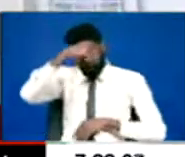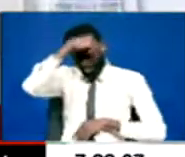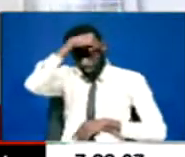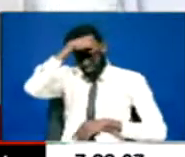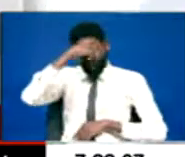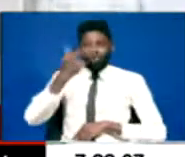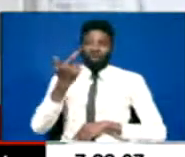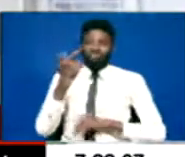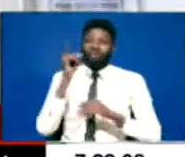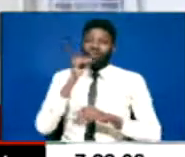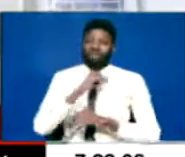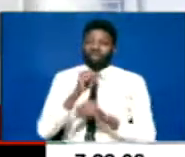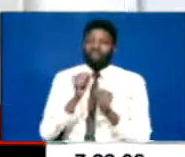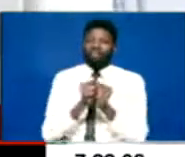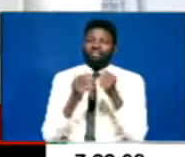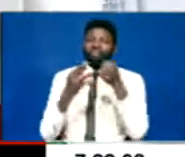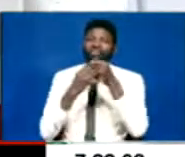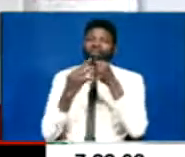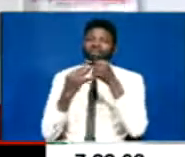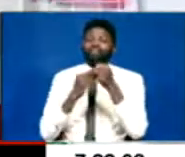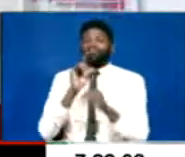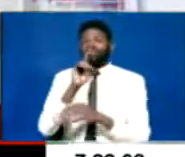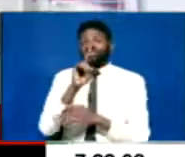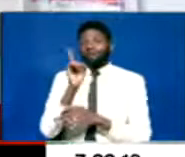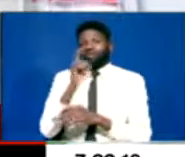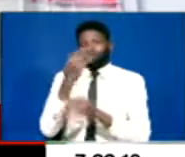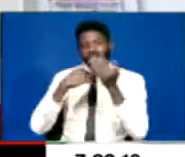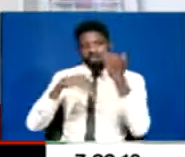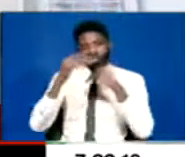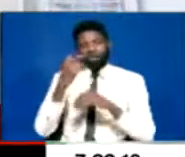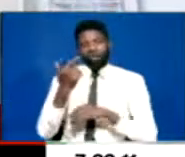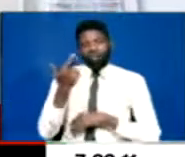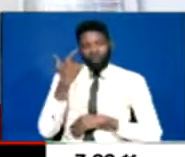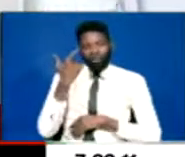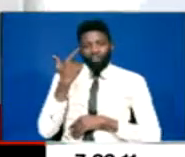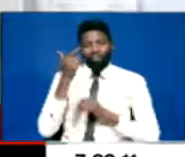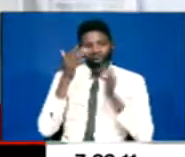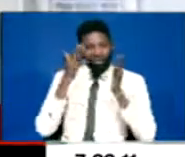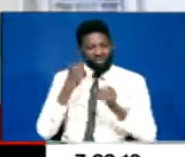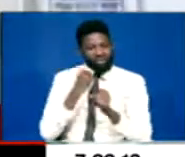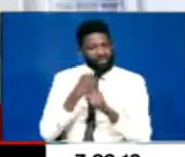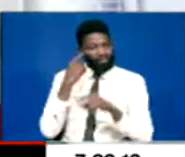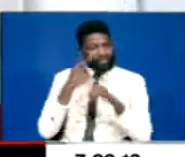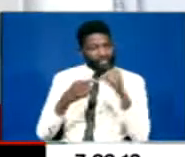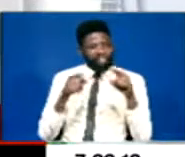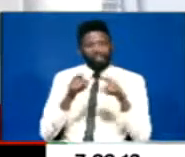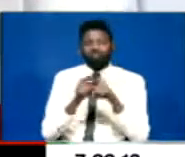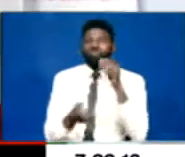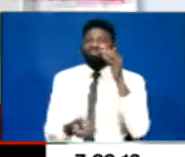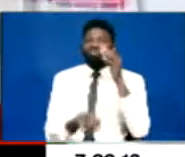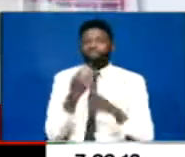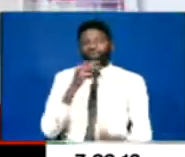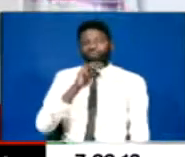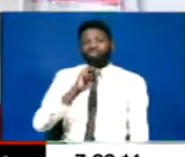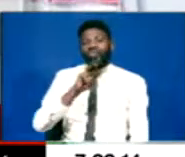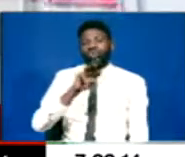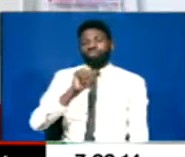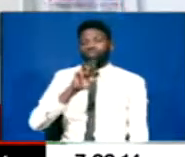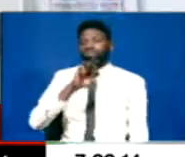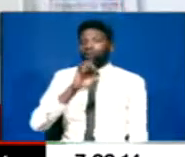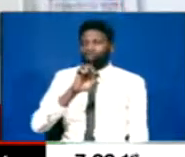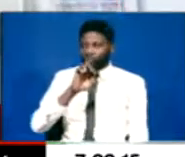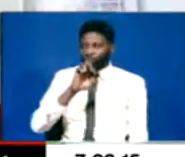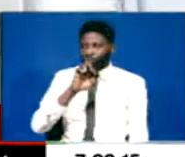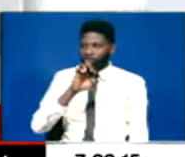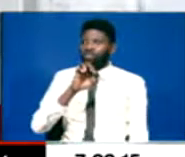in 1981, practicing law for several years before founding Mwaure and Mwaure Wahiga Advocates, a law firm in